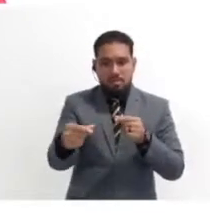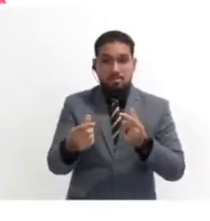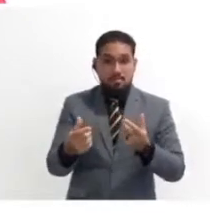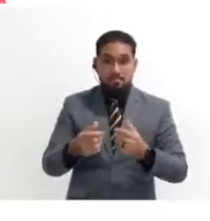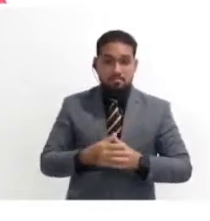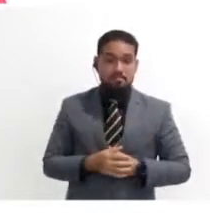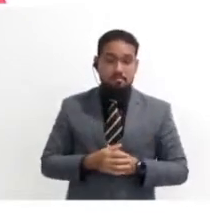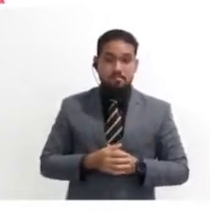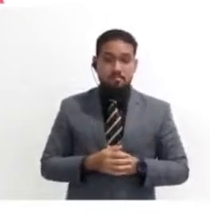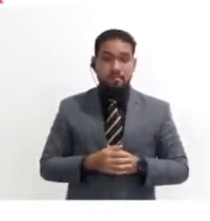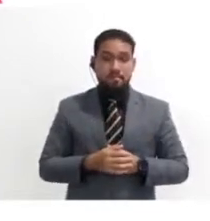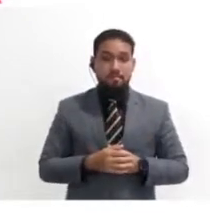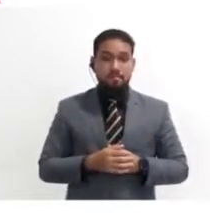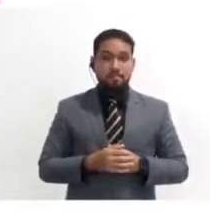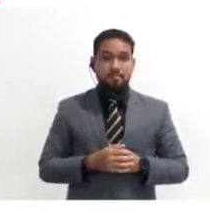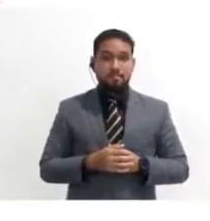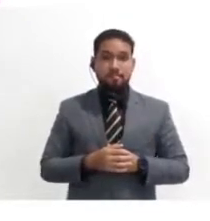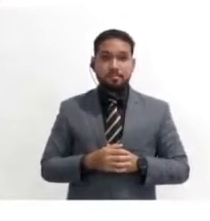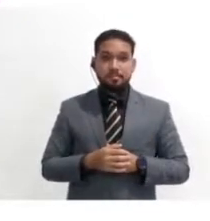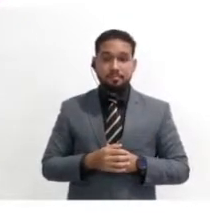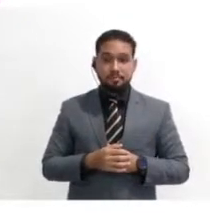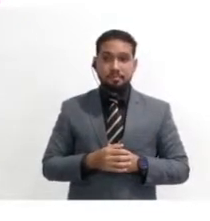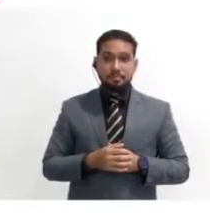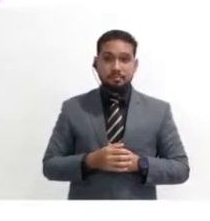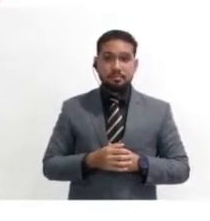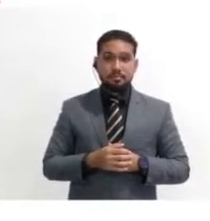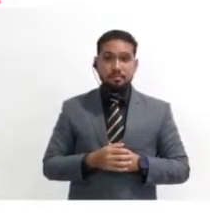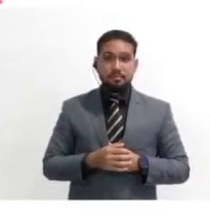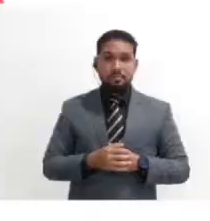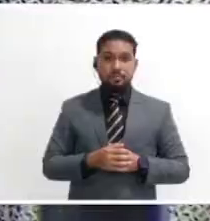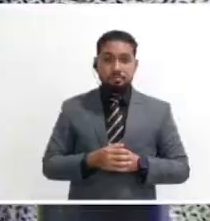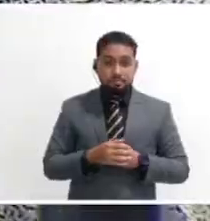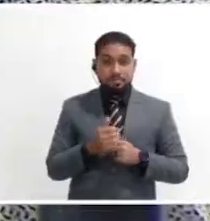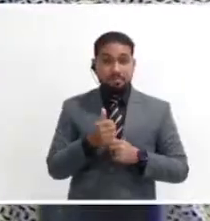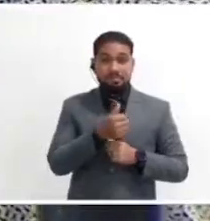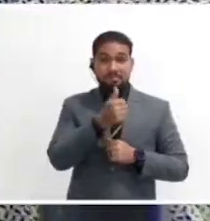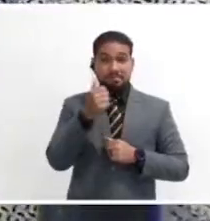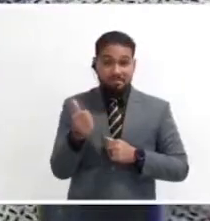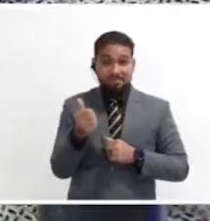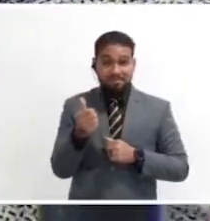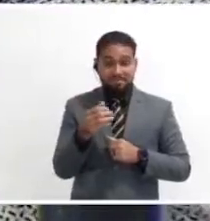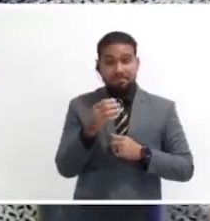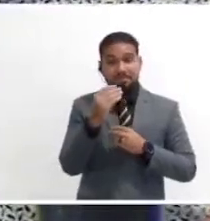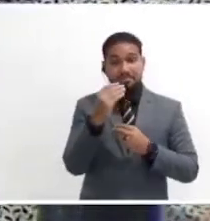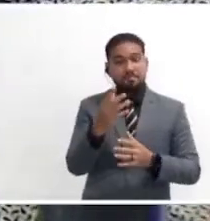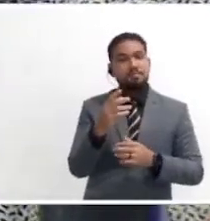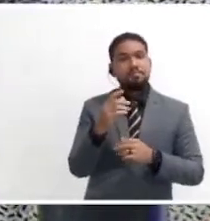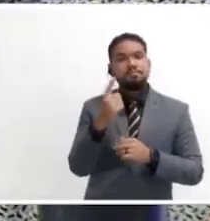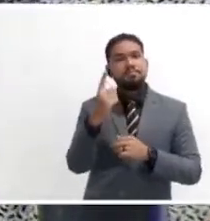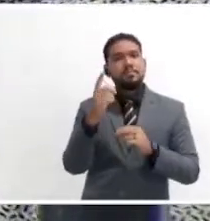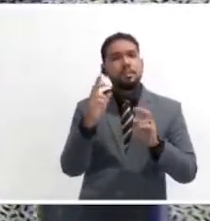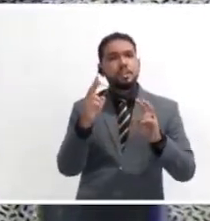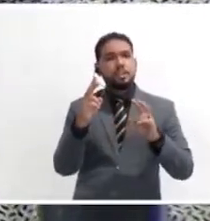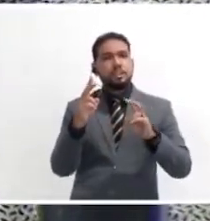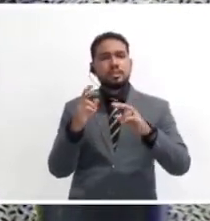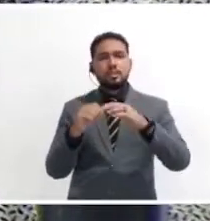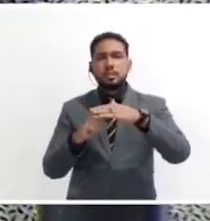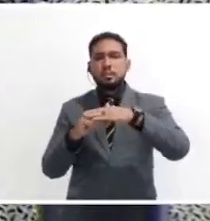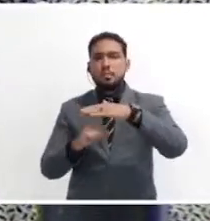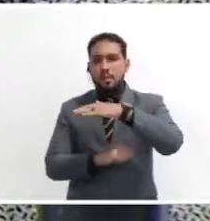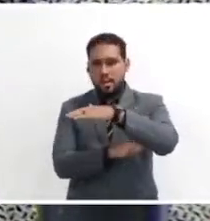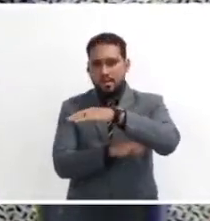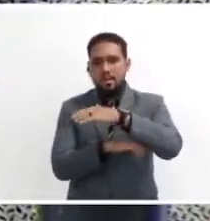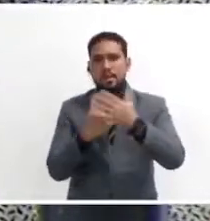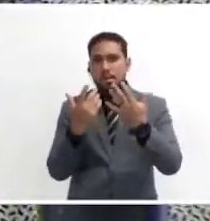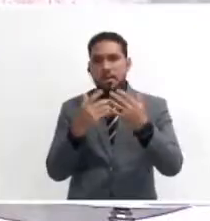In addition to interposers, there's something that we call bridges. So within a laminate substrate,